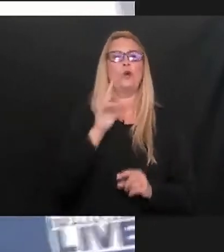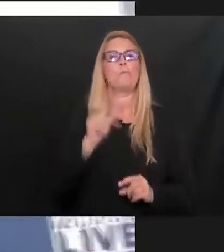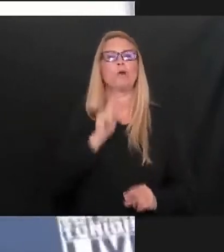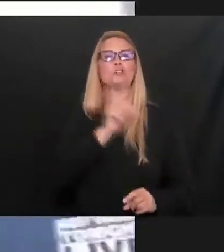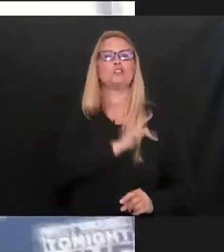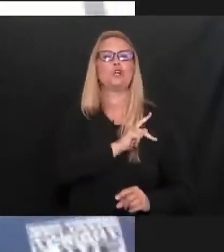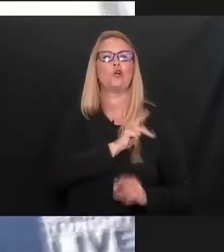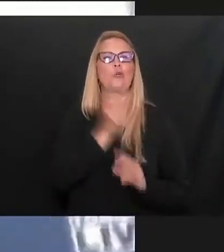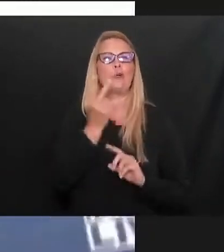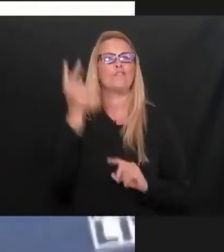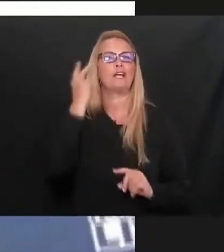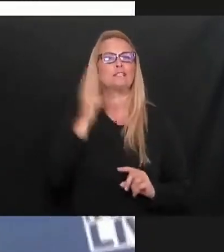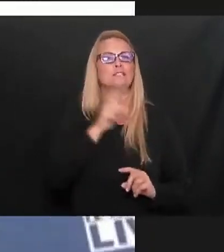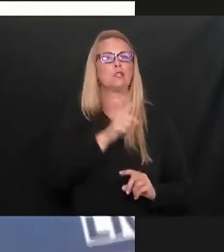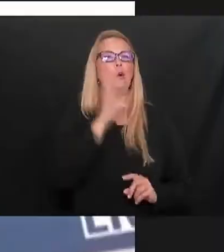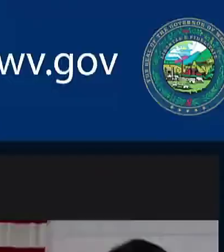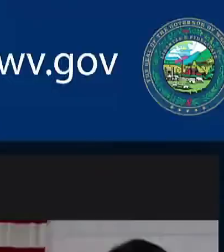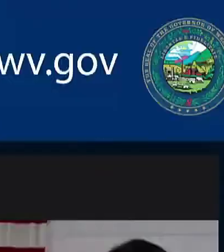the journey.